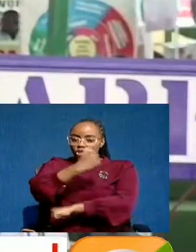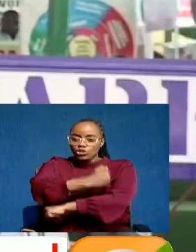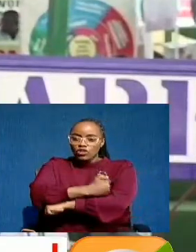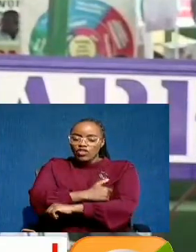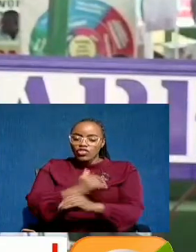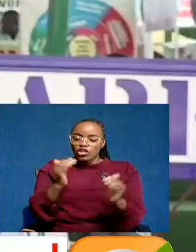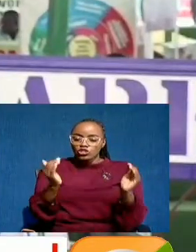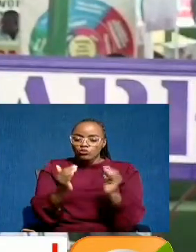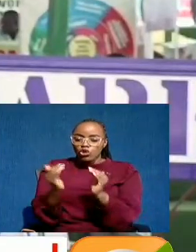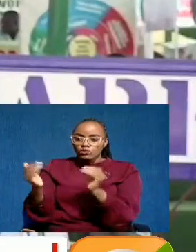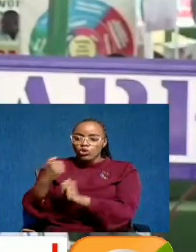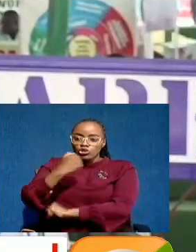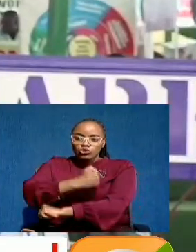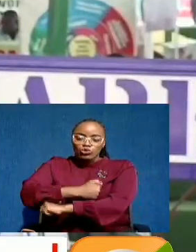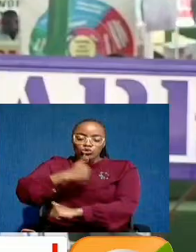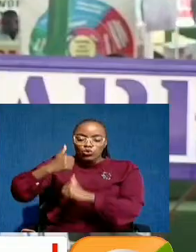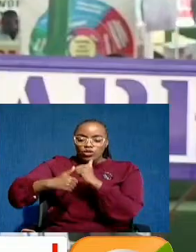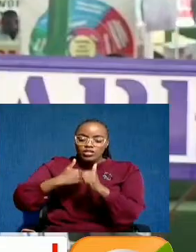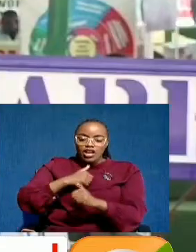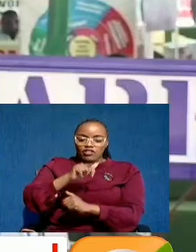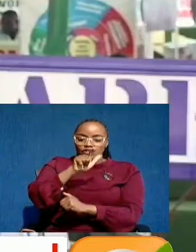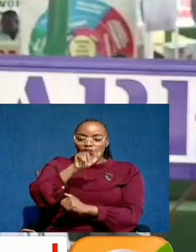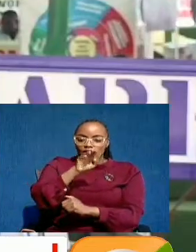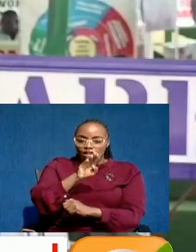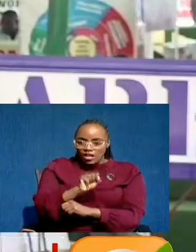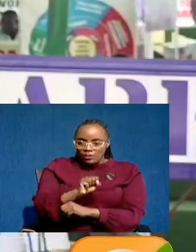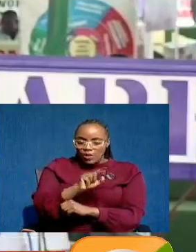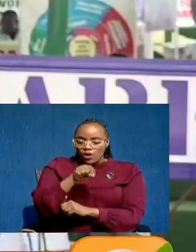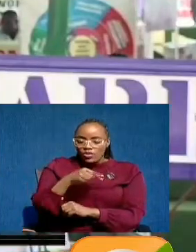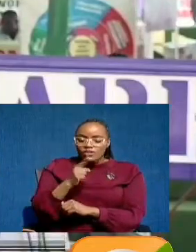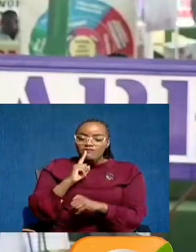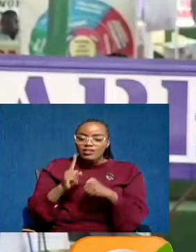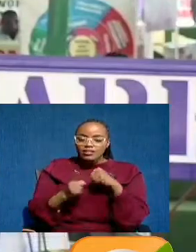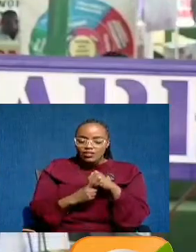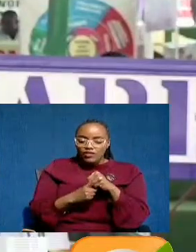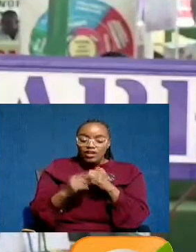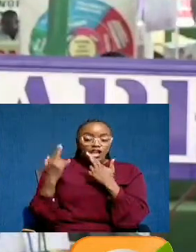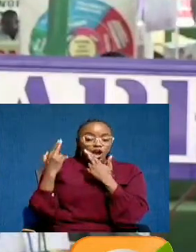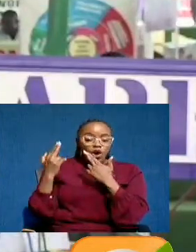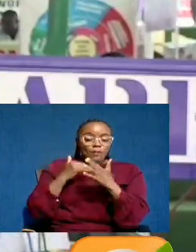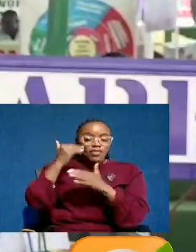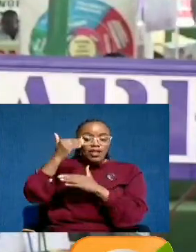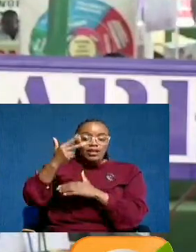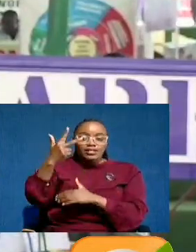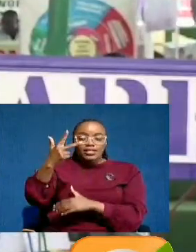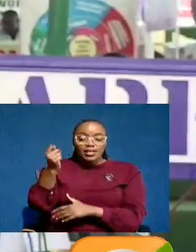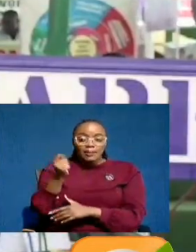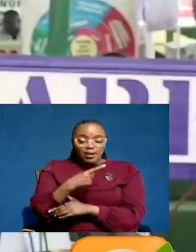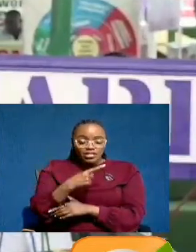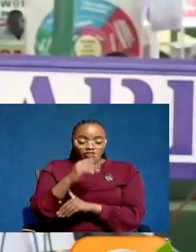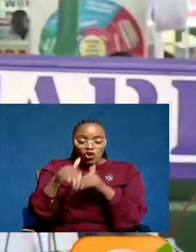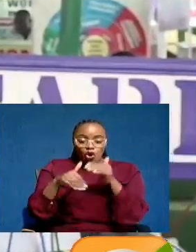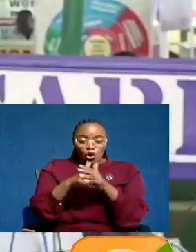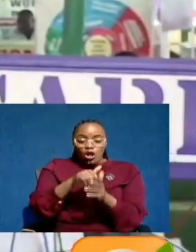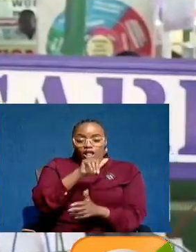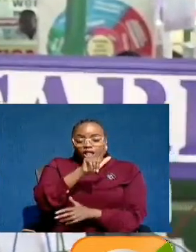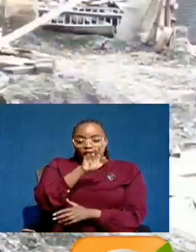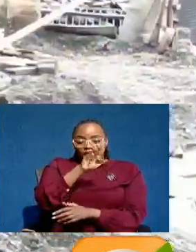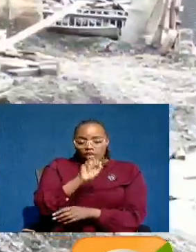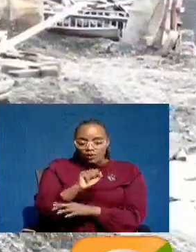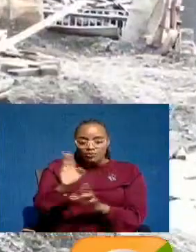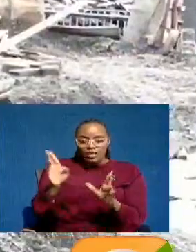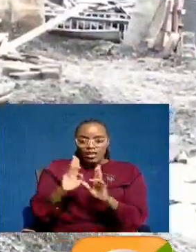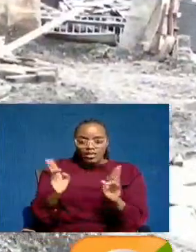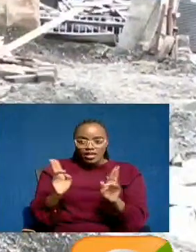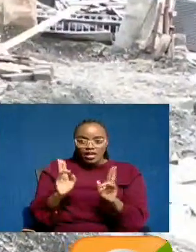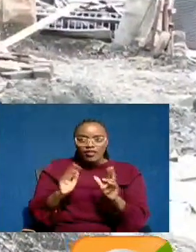schools which didn't have labs, we mapped out 1,600 of them, and we are hoping that in the next 3 months, all the labs will be ready.